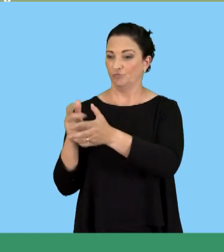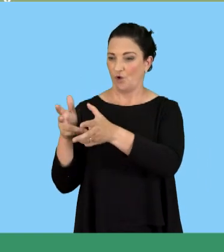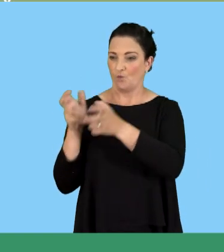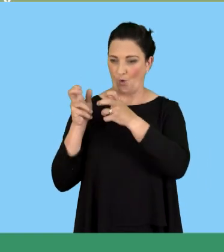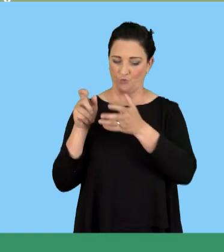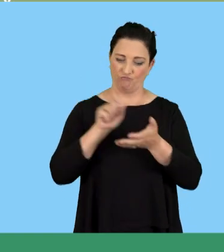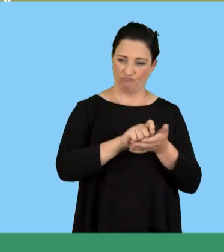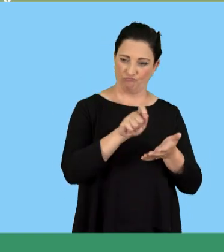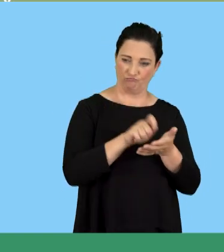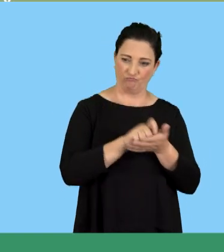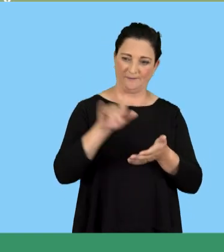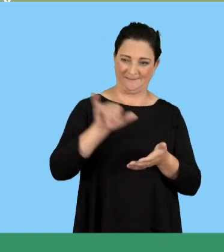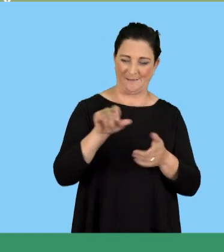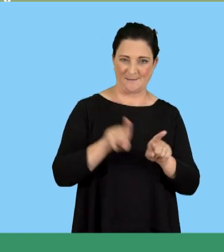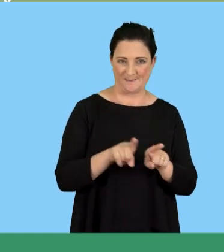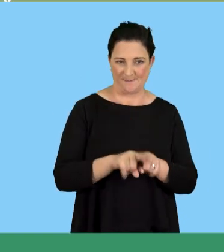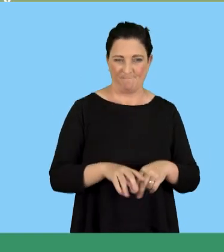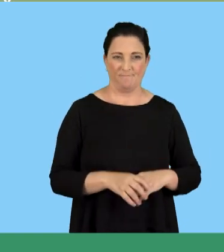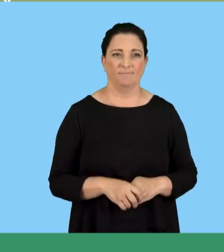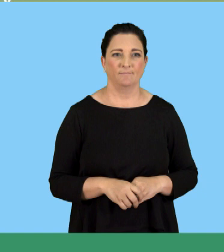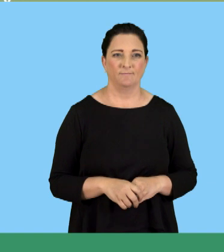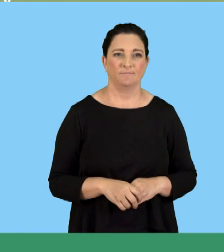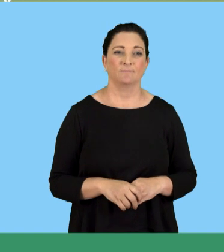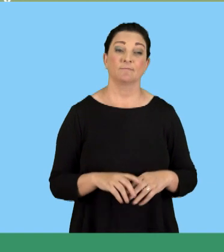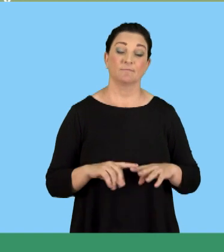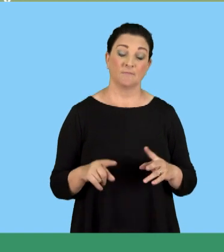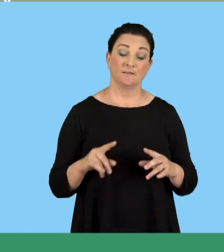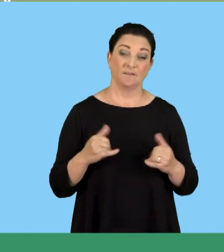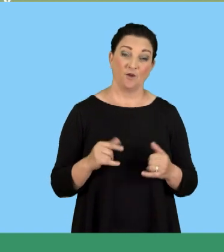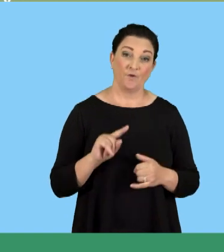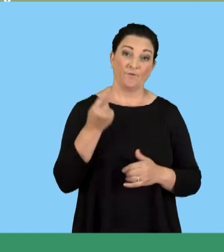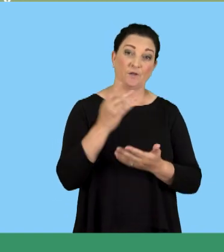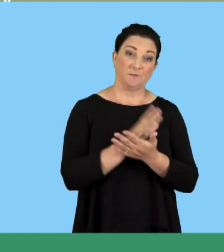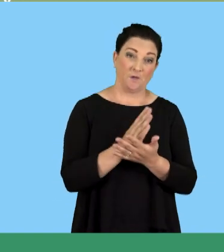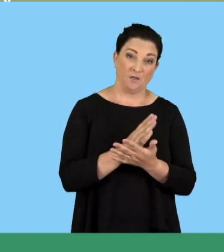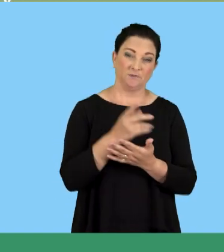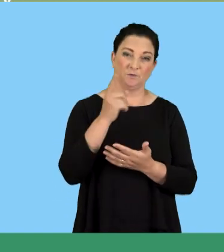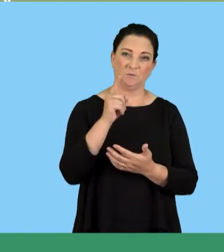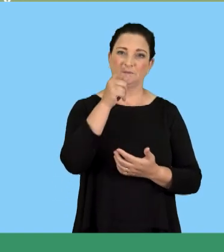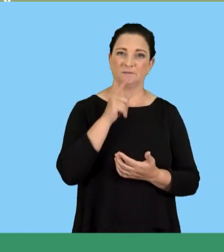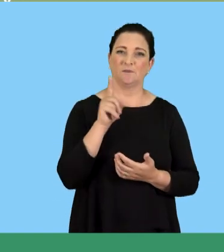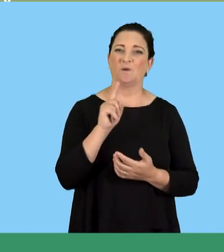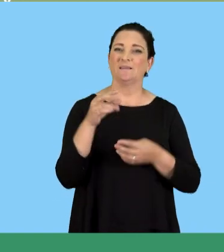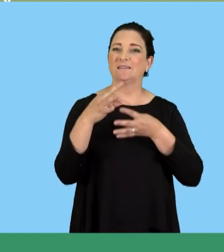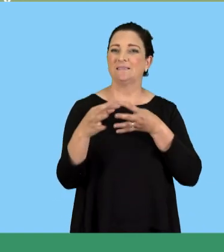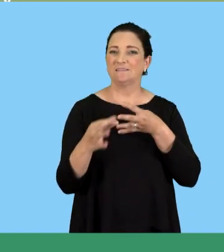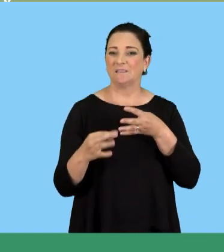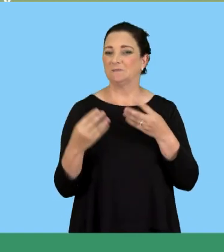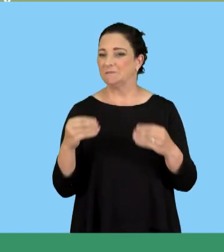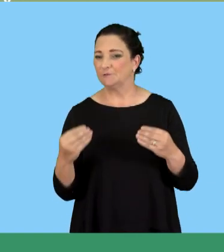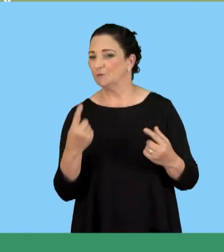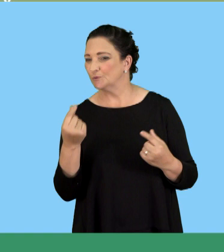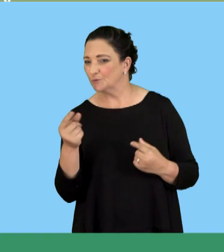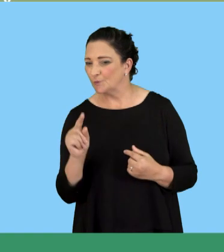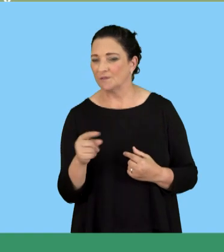Now, the first part of your scenario, in most cases, is going to be the details of what the business is doing, what